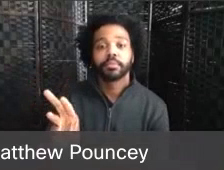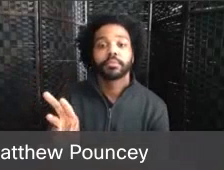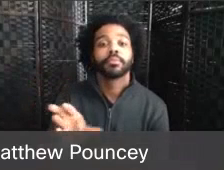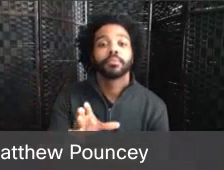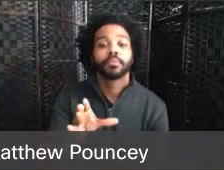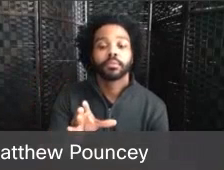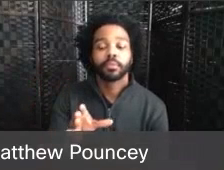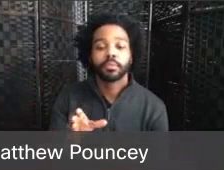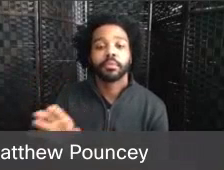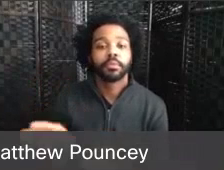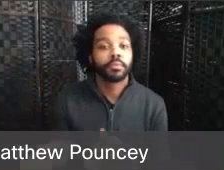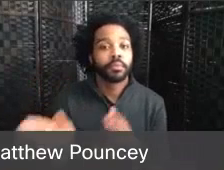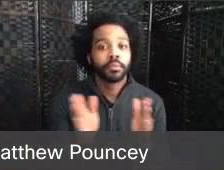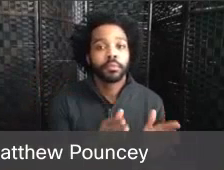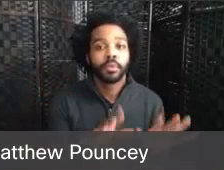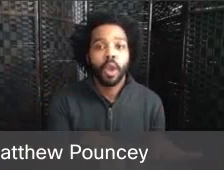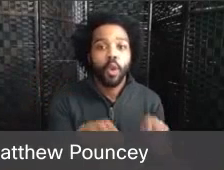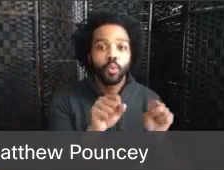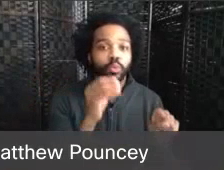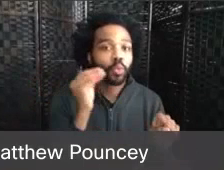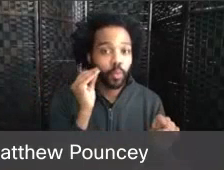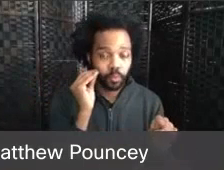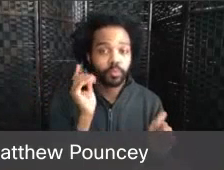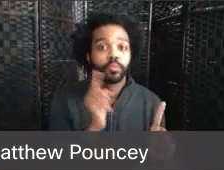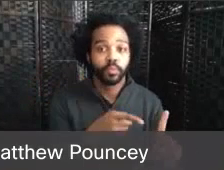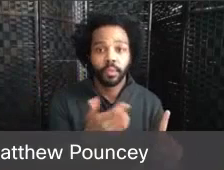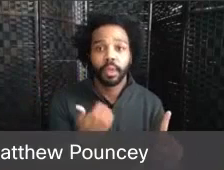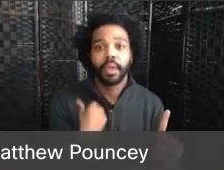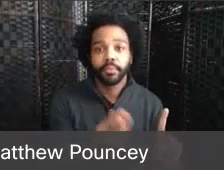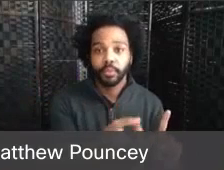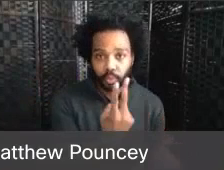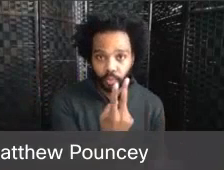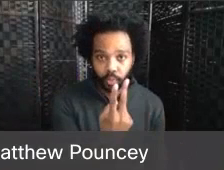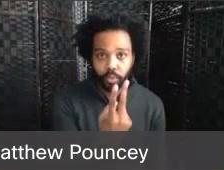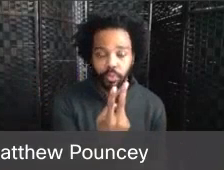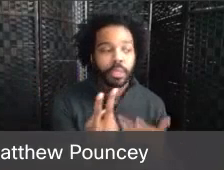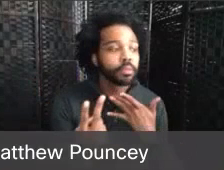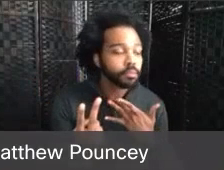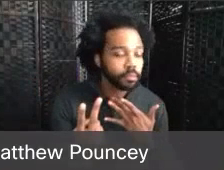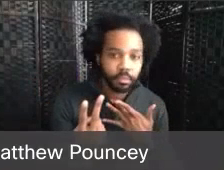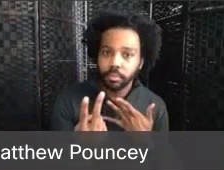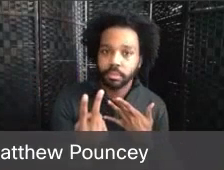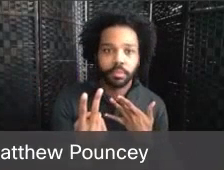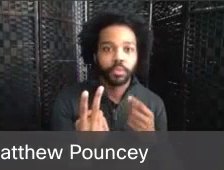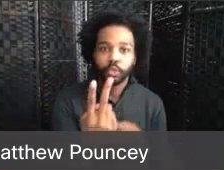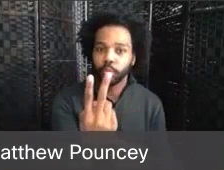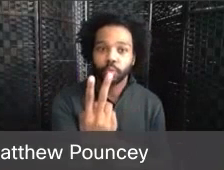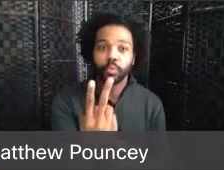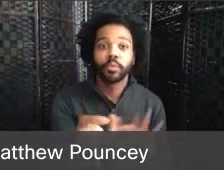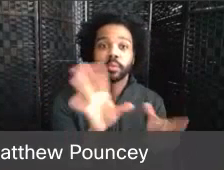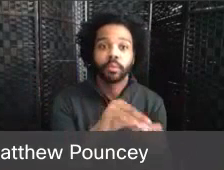In host home, we have had 2. No, I'm sorry. In host home, we have had